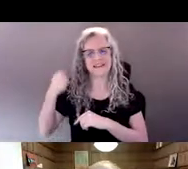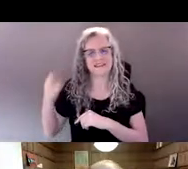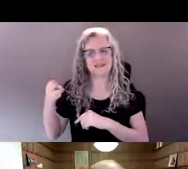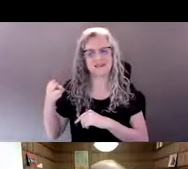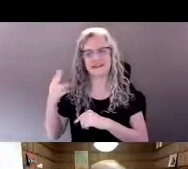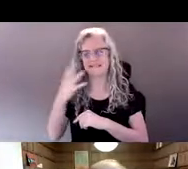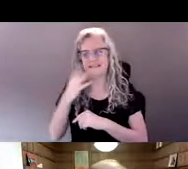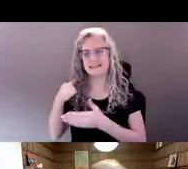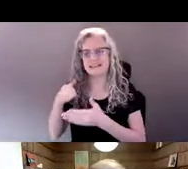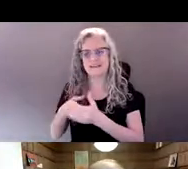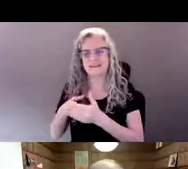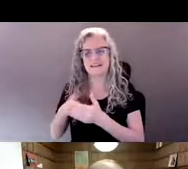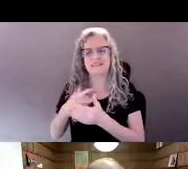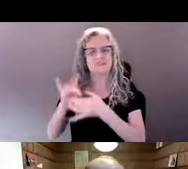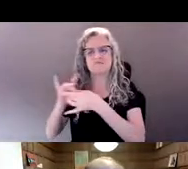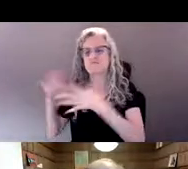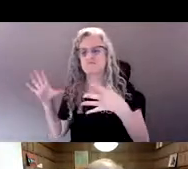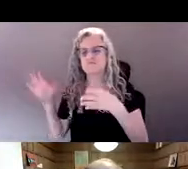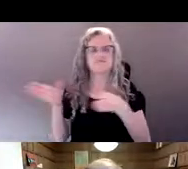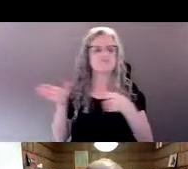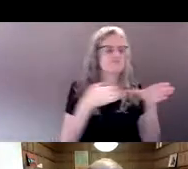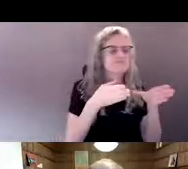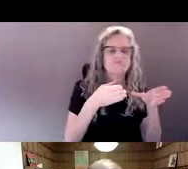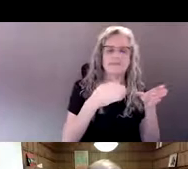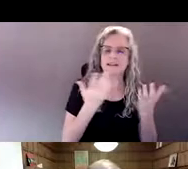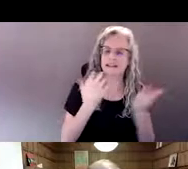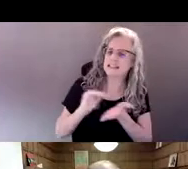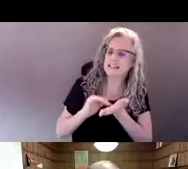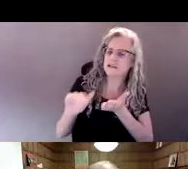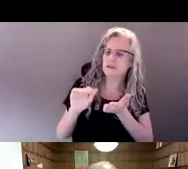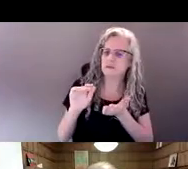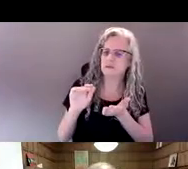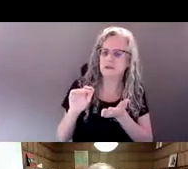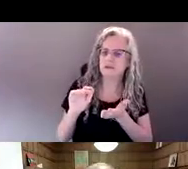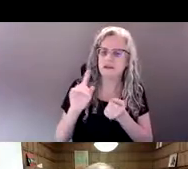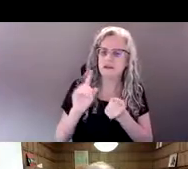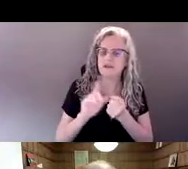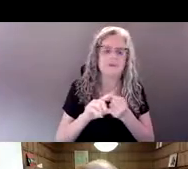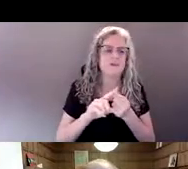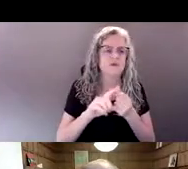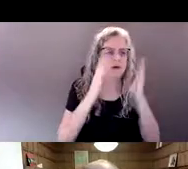present. It's a ruse to excuse or distract from the crimes of Israel in the here and now.